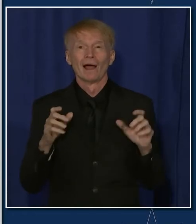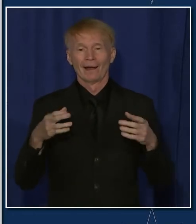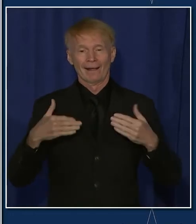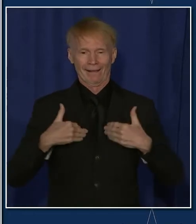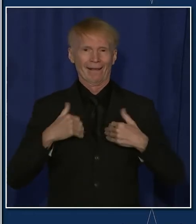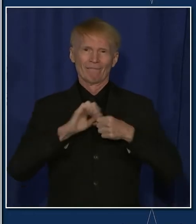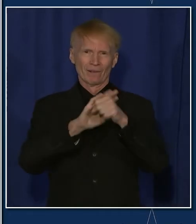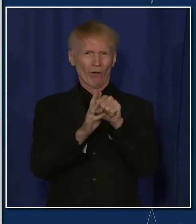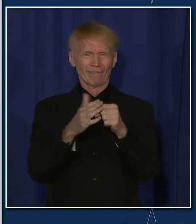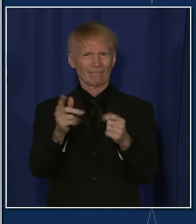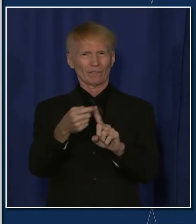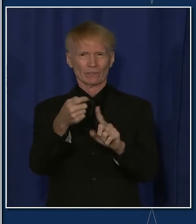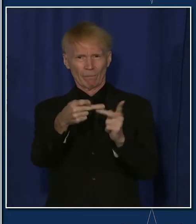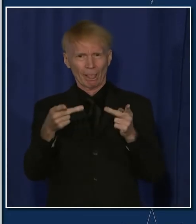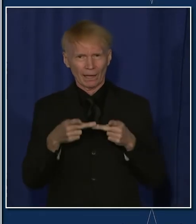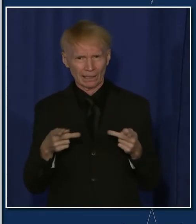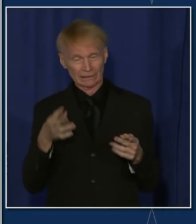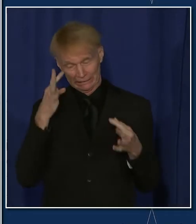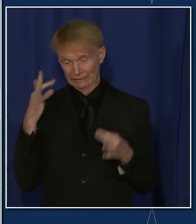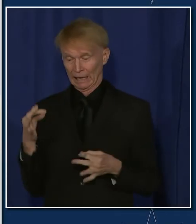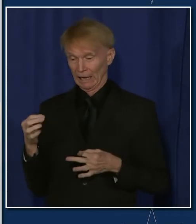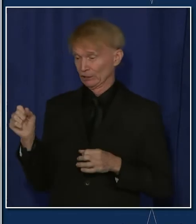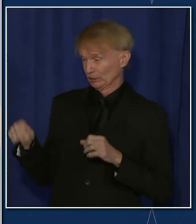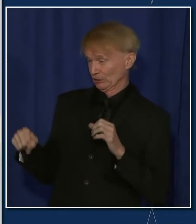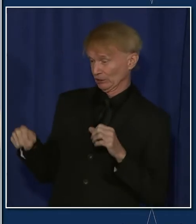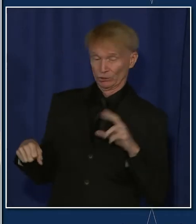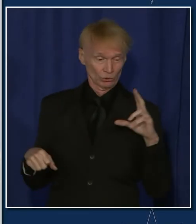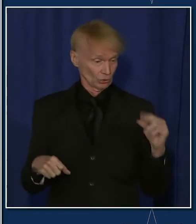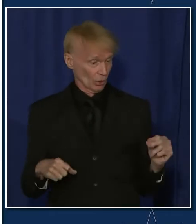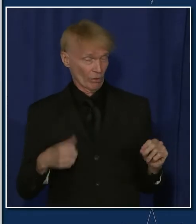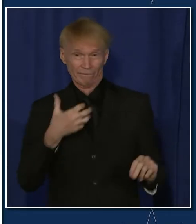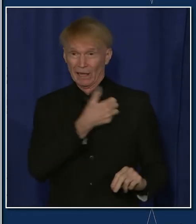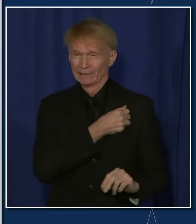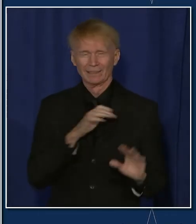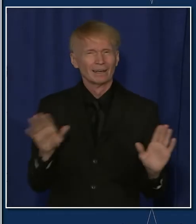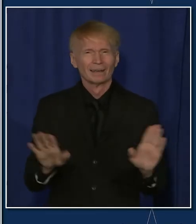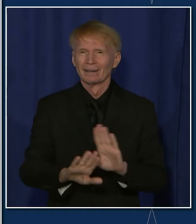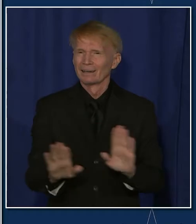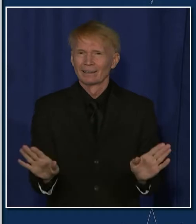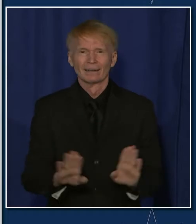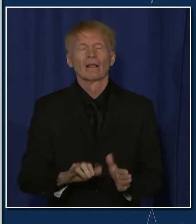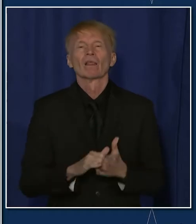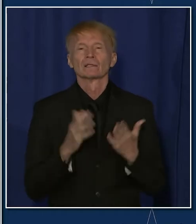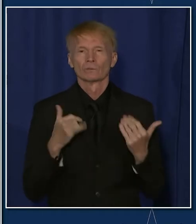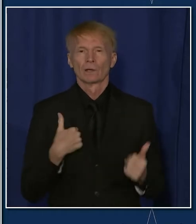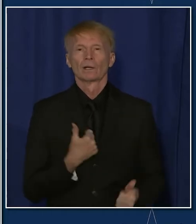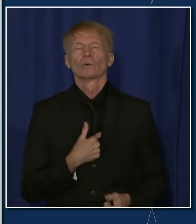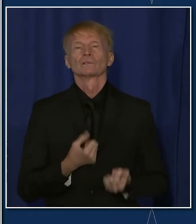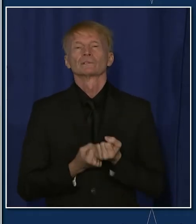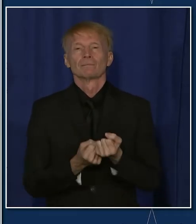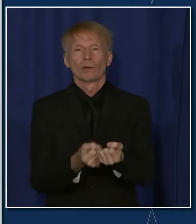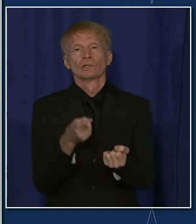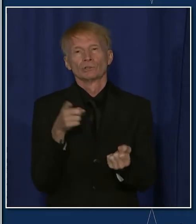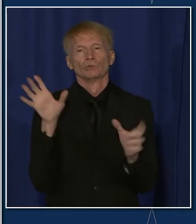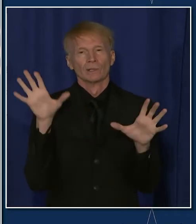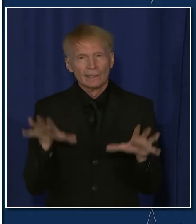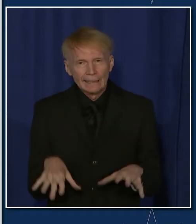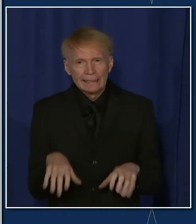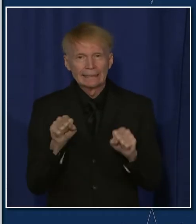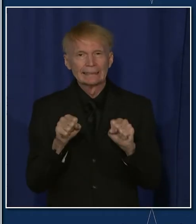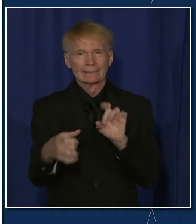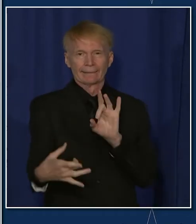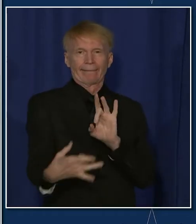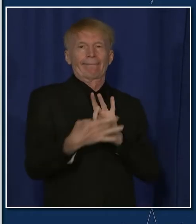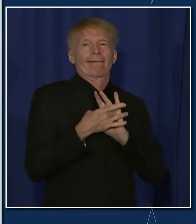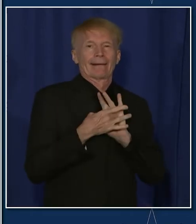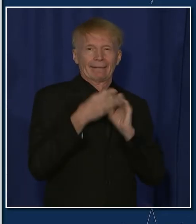pandemic trying to decide if the vaccine is right for us. That's why we encourage you to get connected with